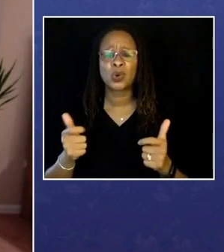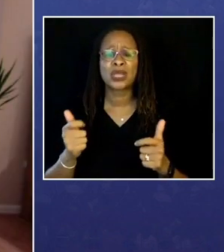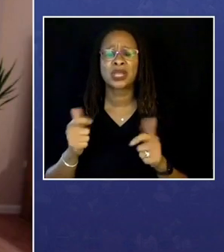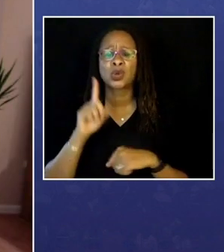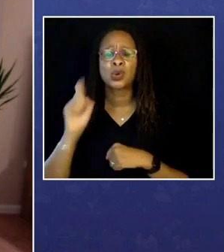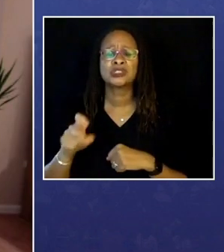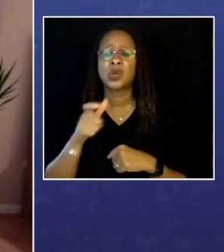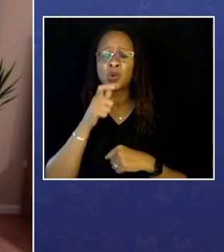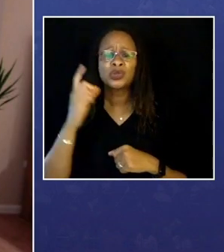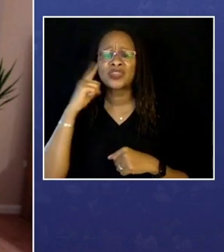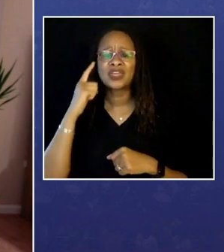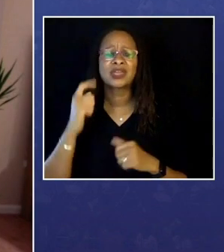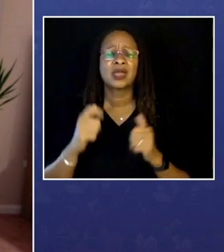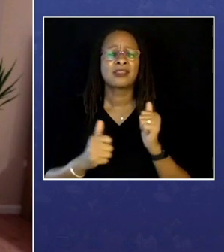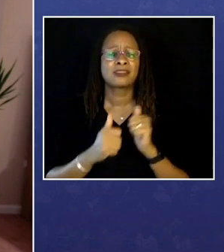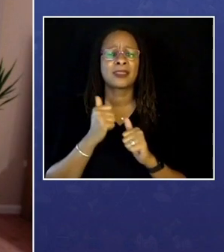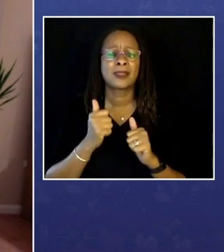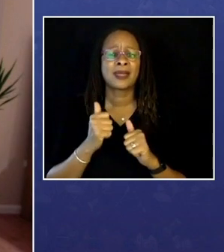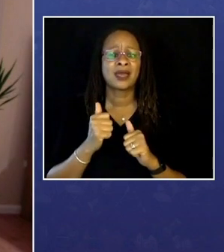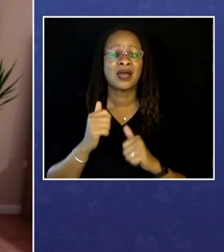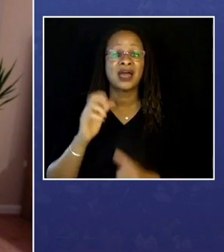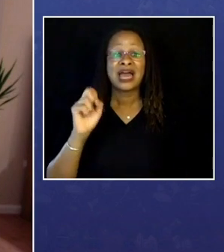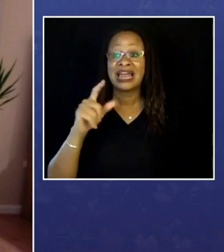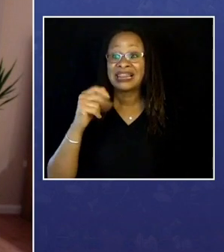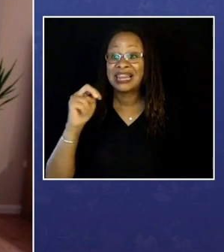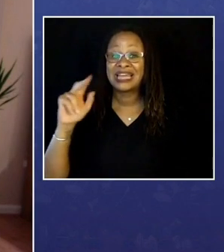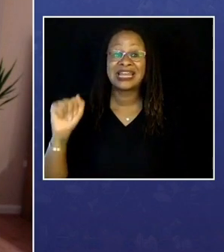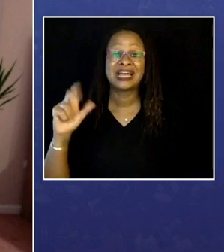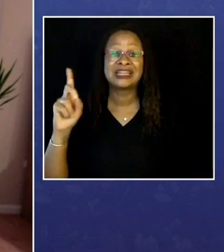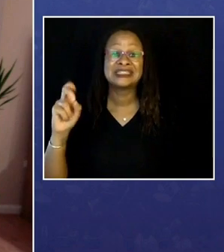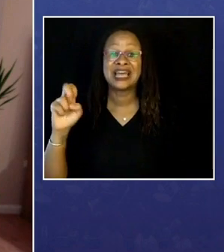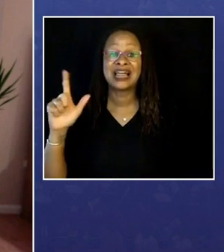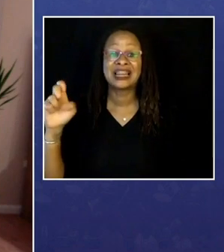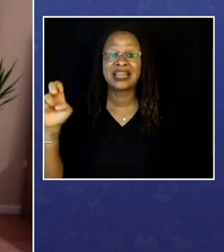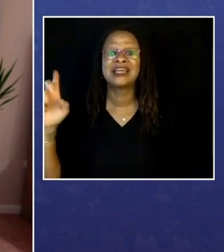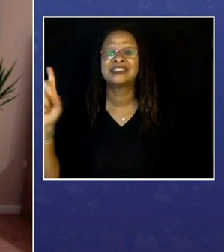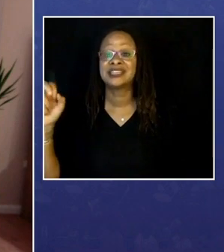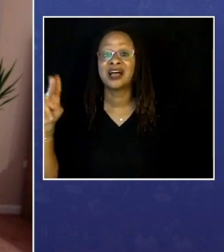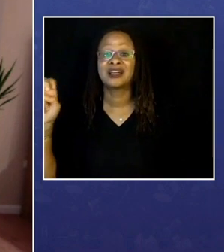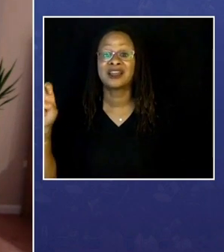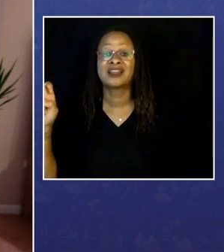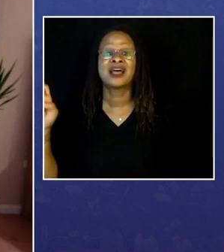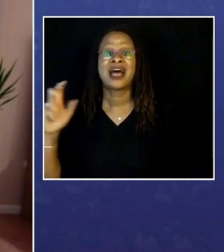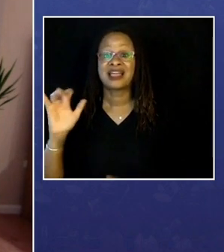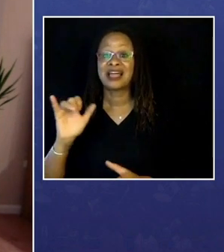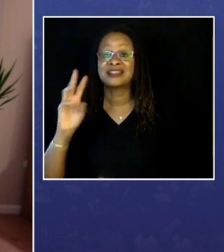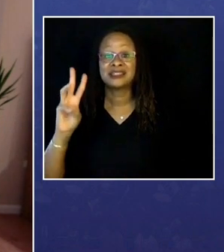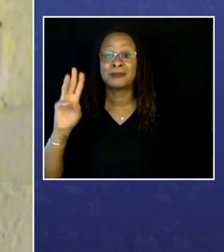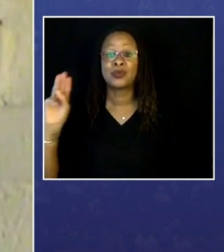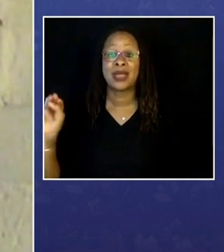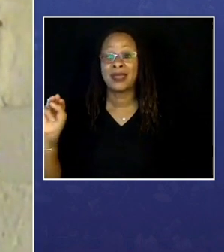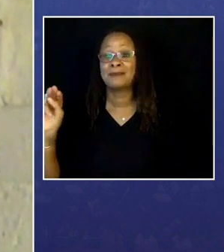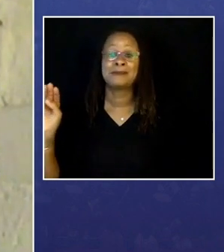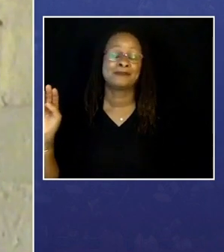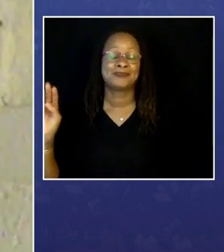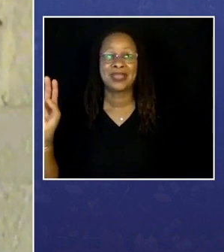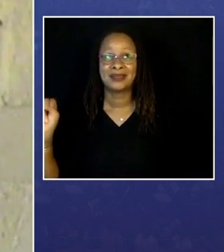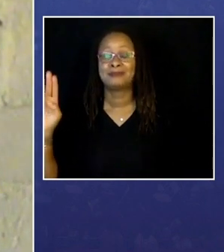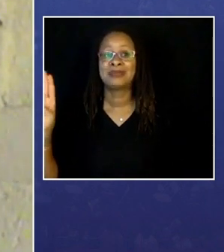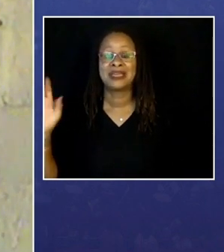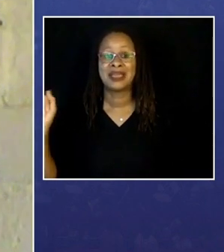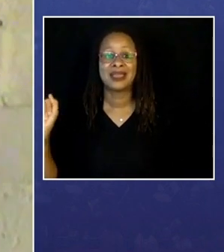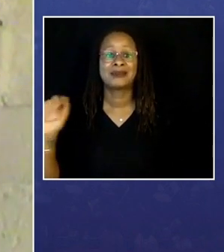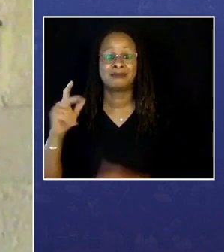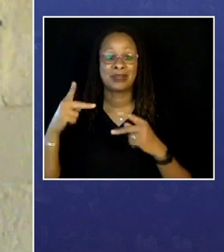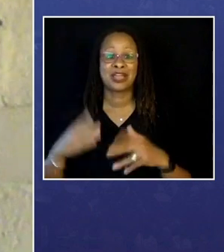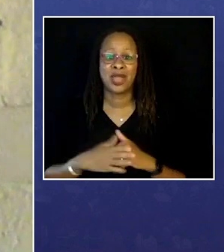Who do you think is the most famous? Wait a minute, did you just say Elena Deladon, like the WNBA player? Yeah. Okay, well,